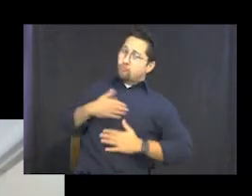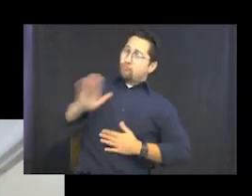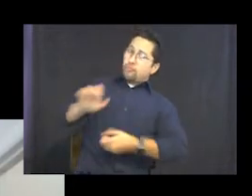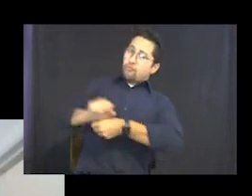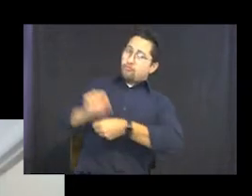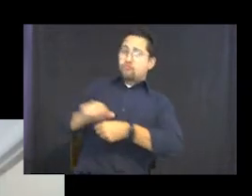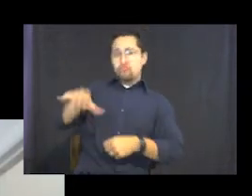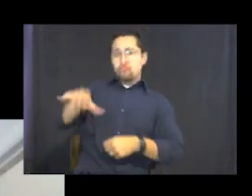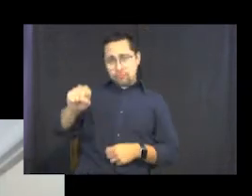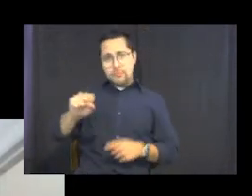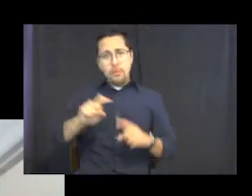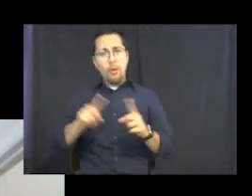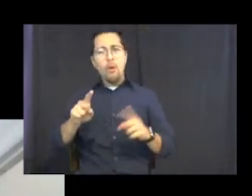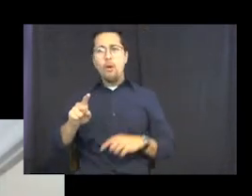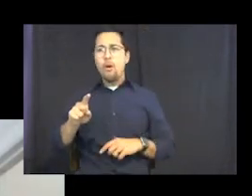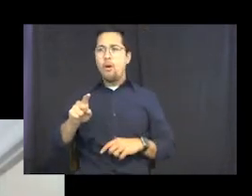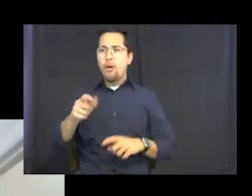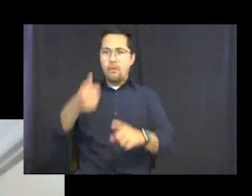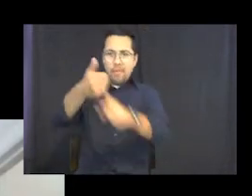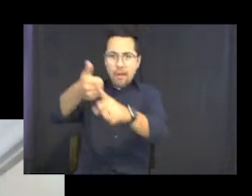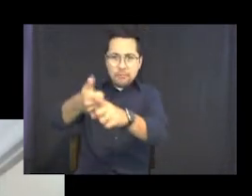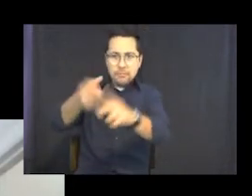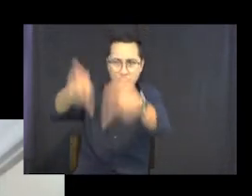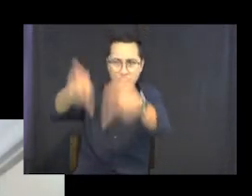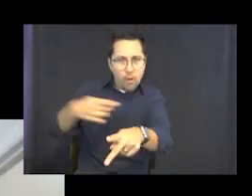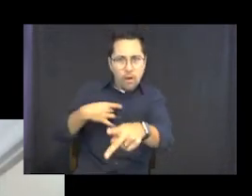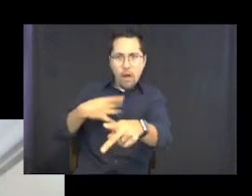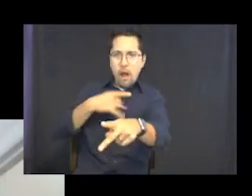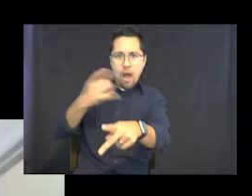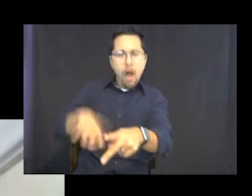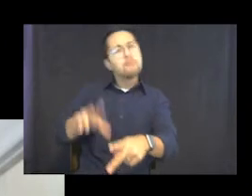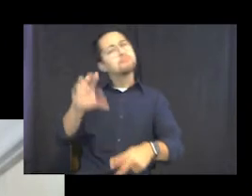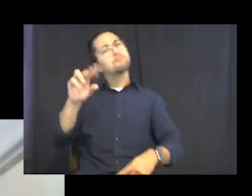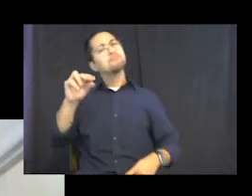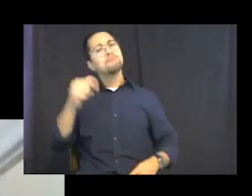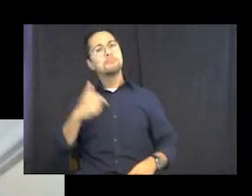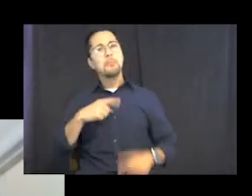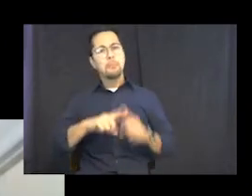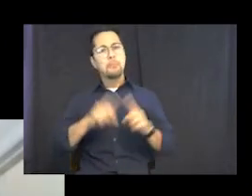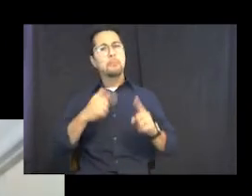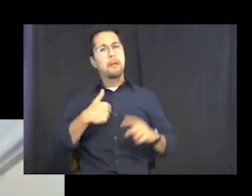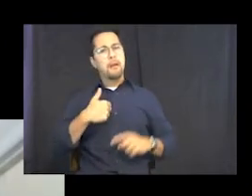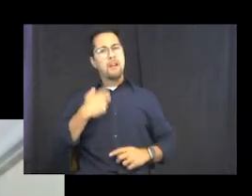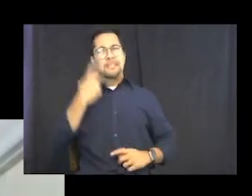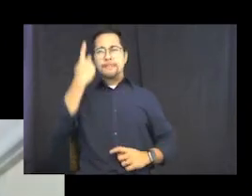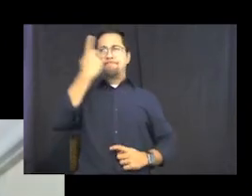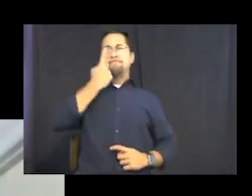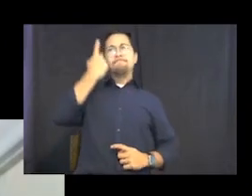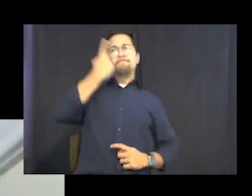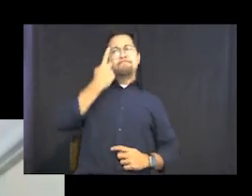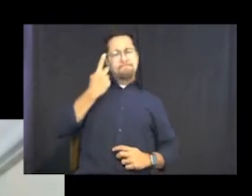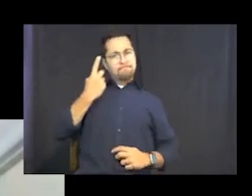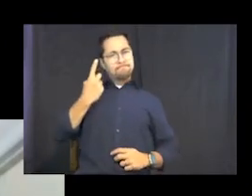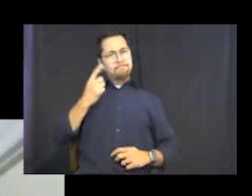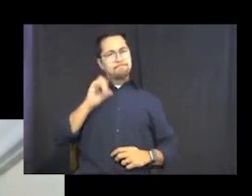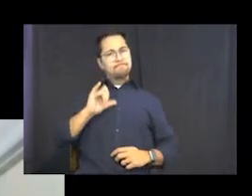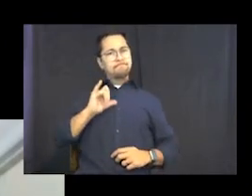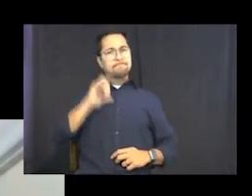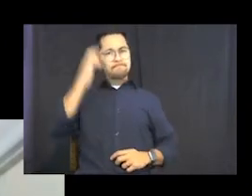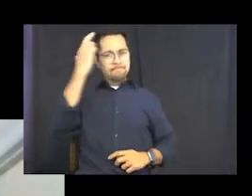doing or because I didn't like them personally, but just because I had to realize that